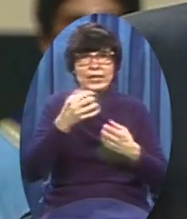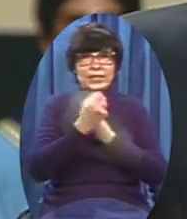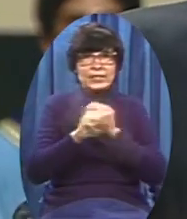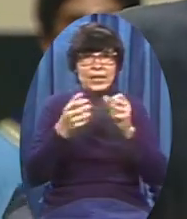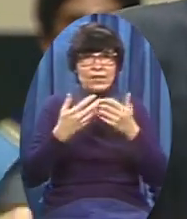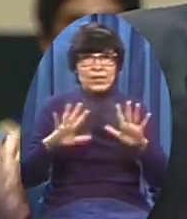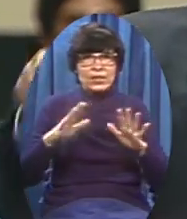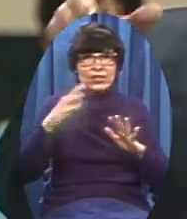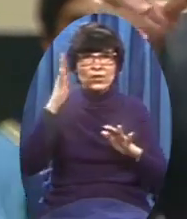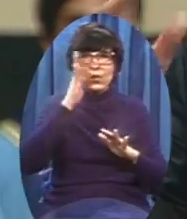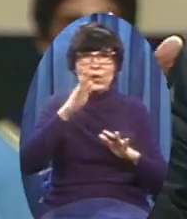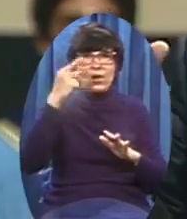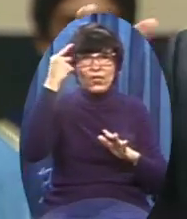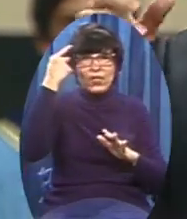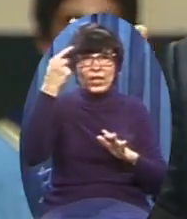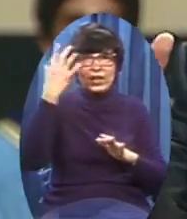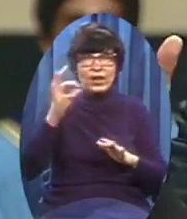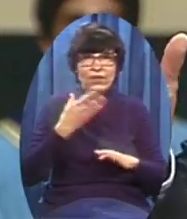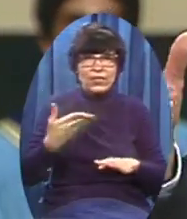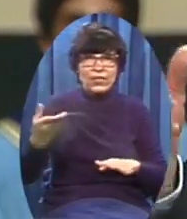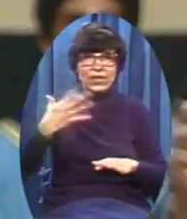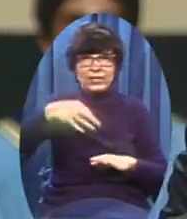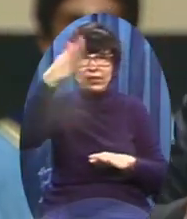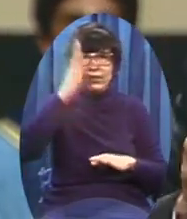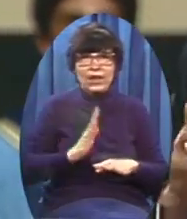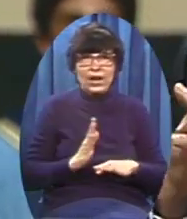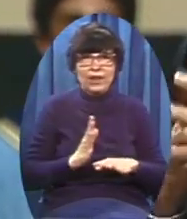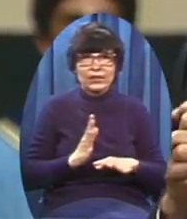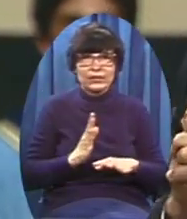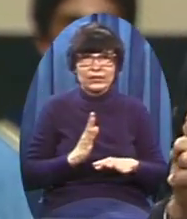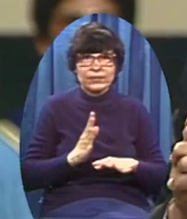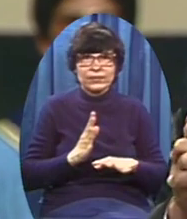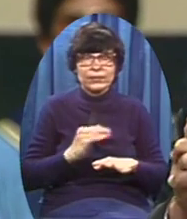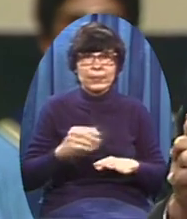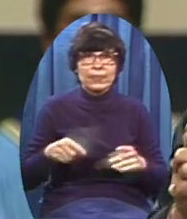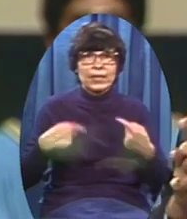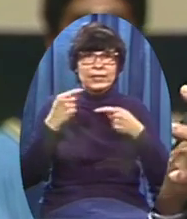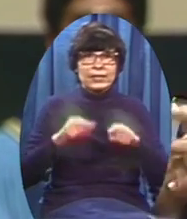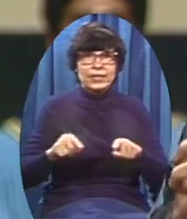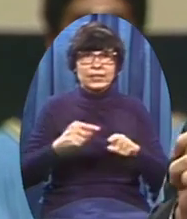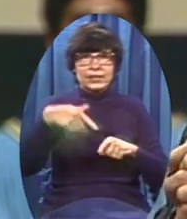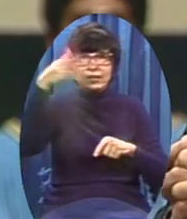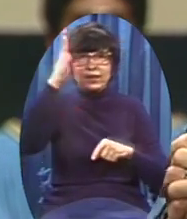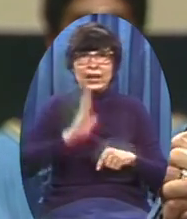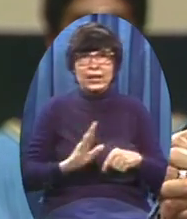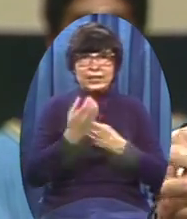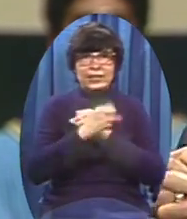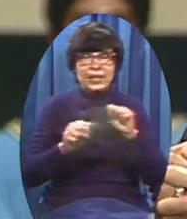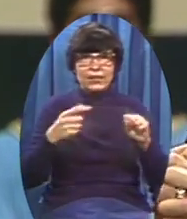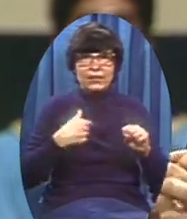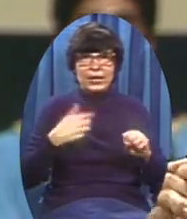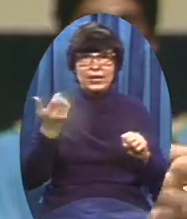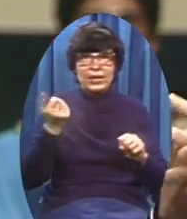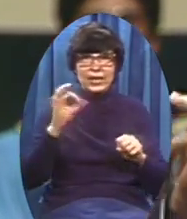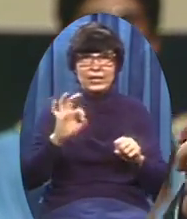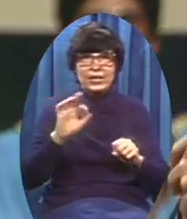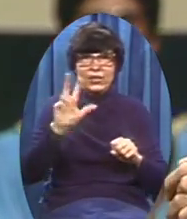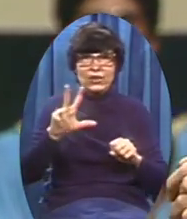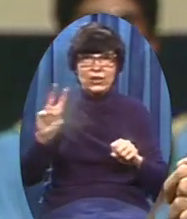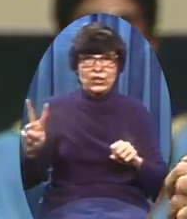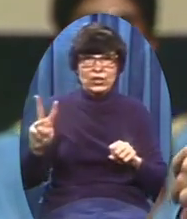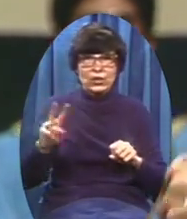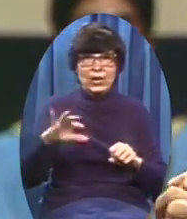God. My whole being, since the Lord redeemed me September the 4th, 1932, I had